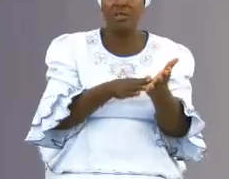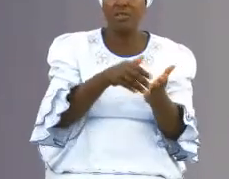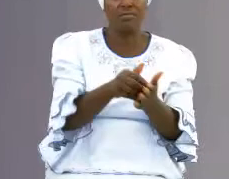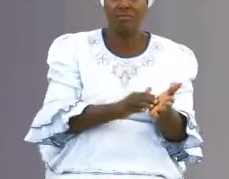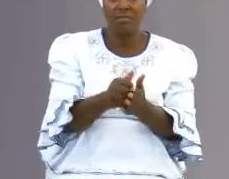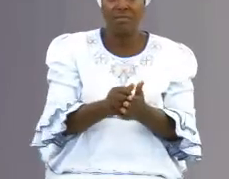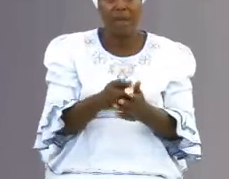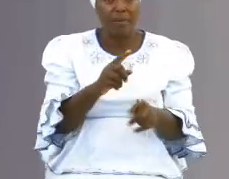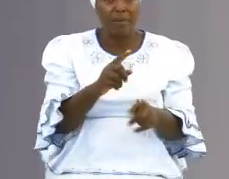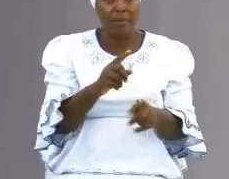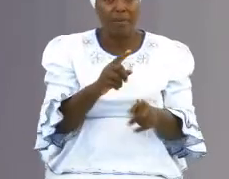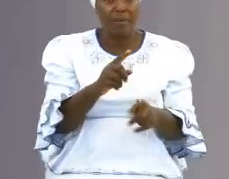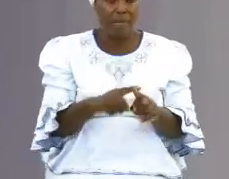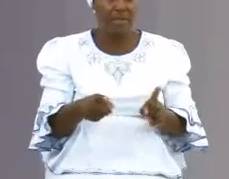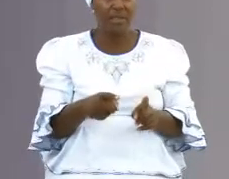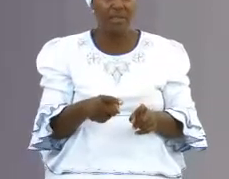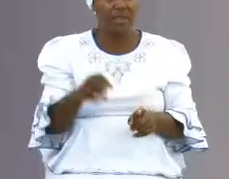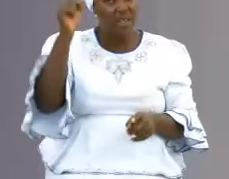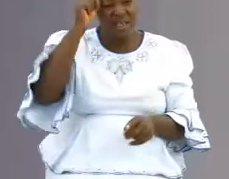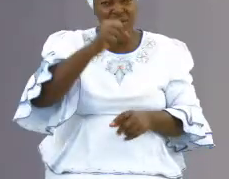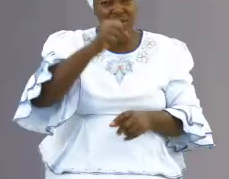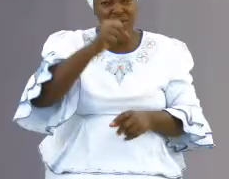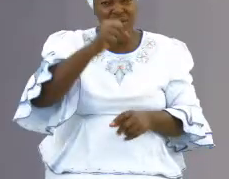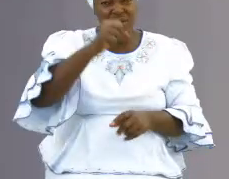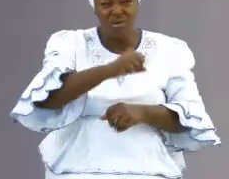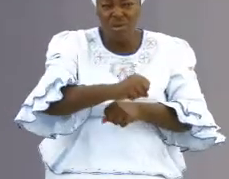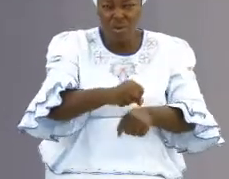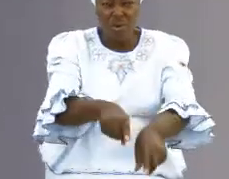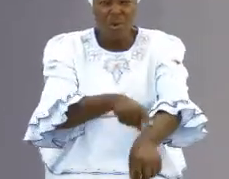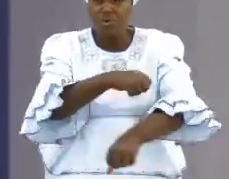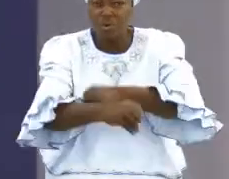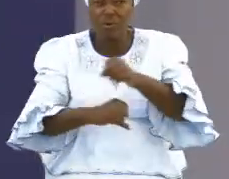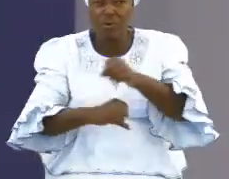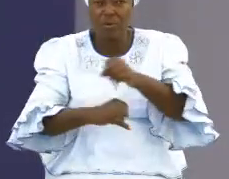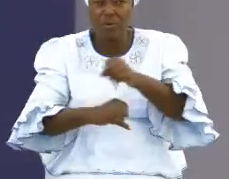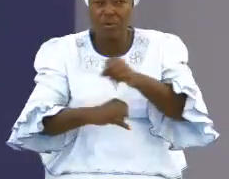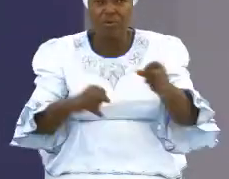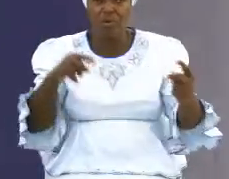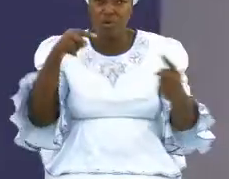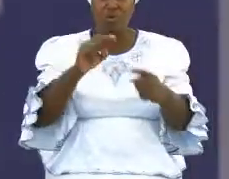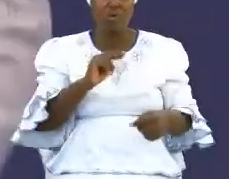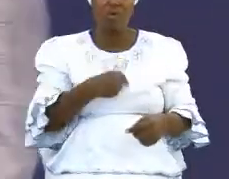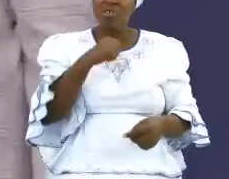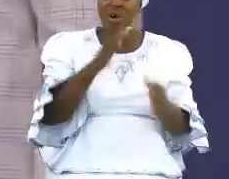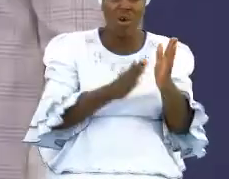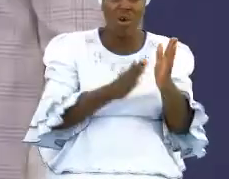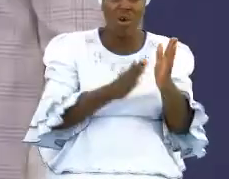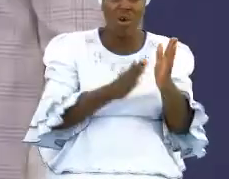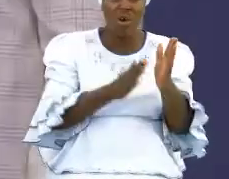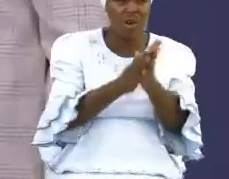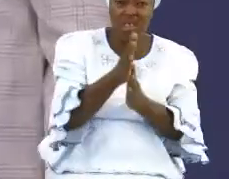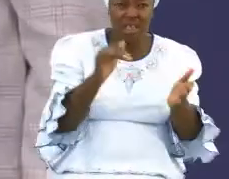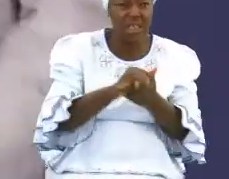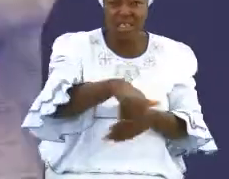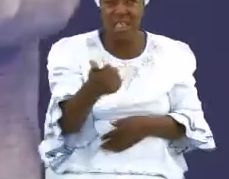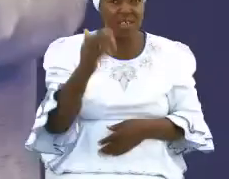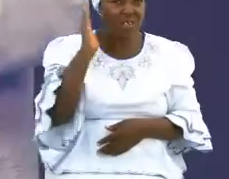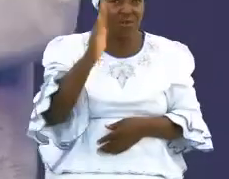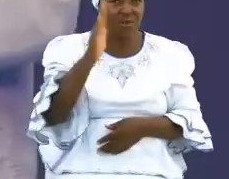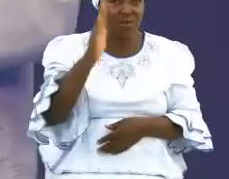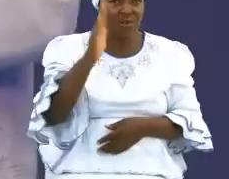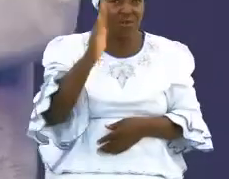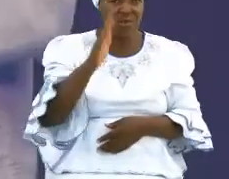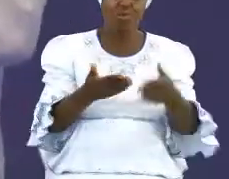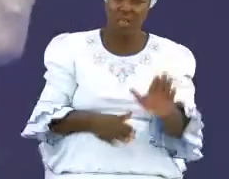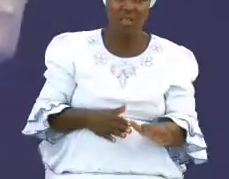But his long-suffering towards world, not willing that any should perish,